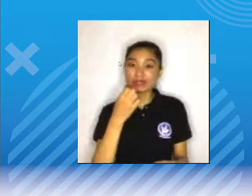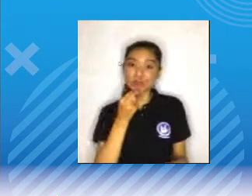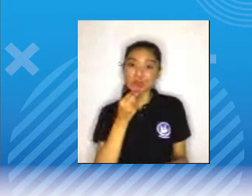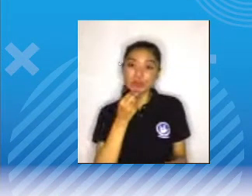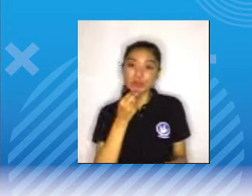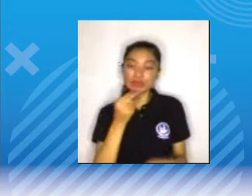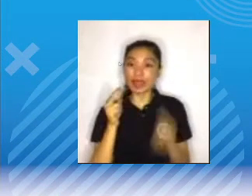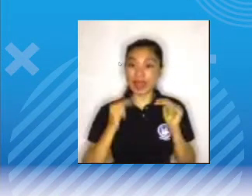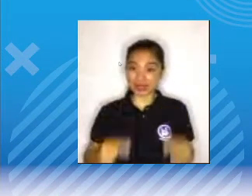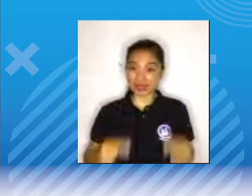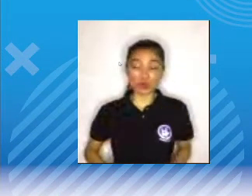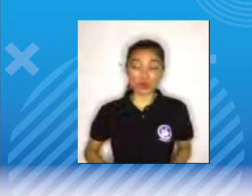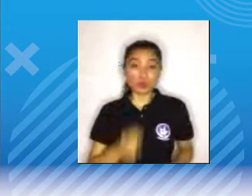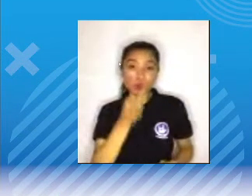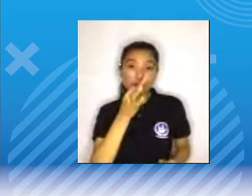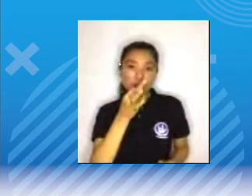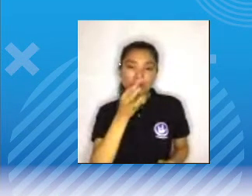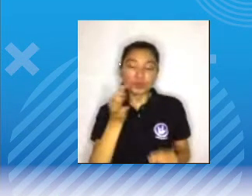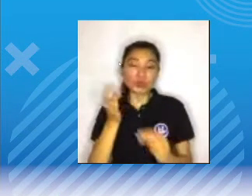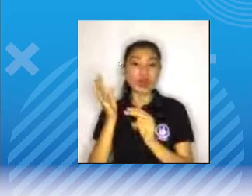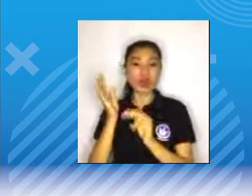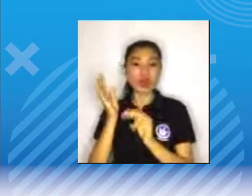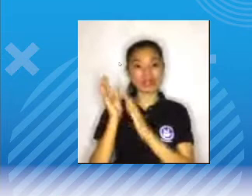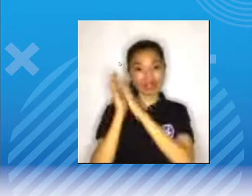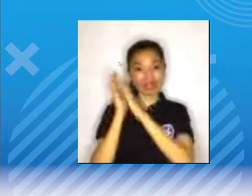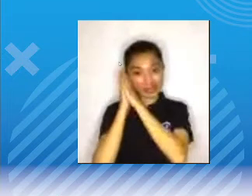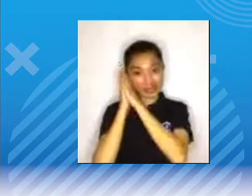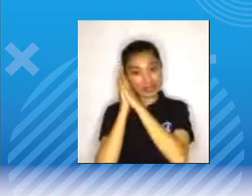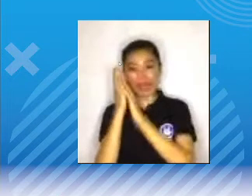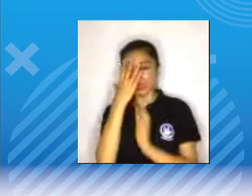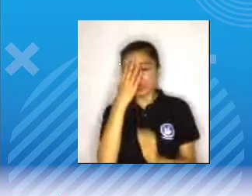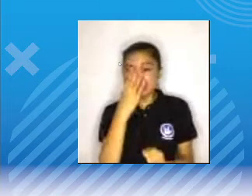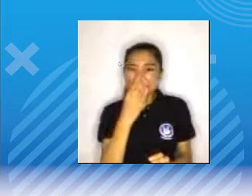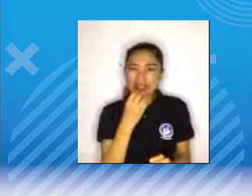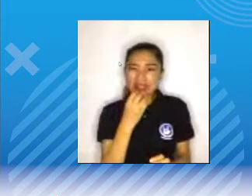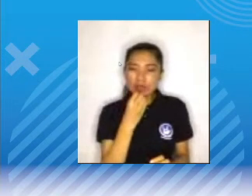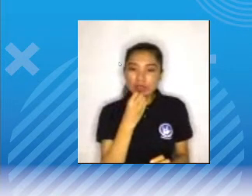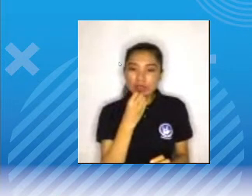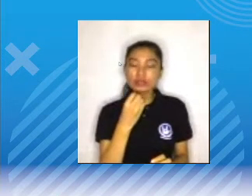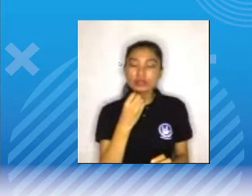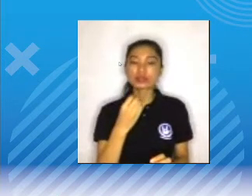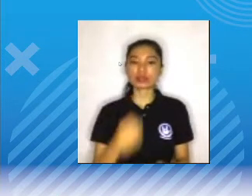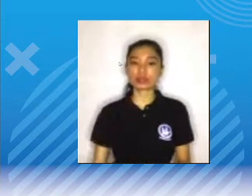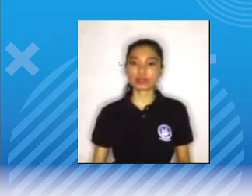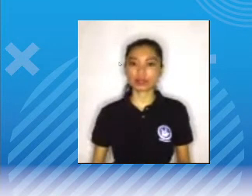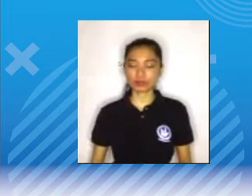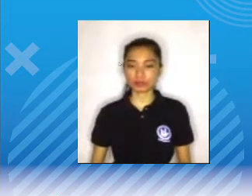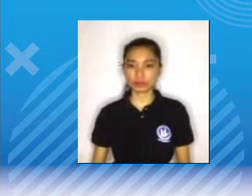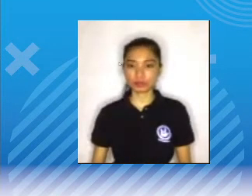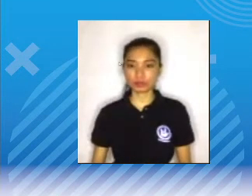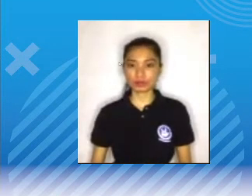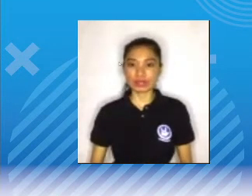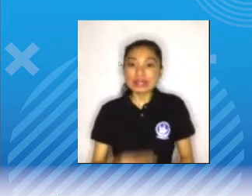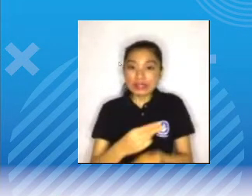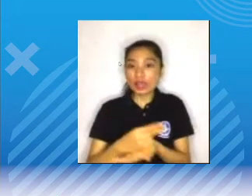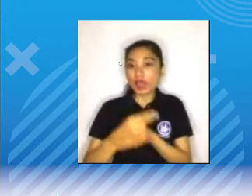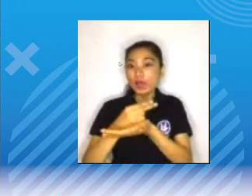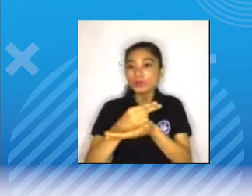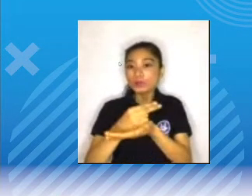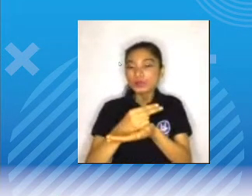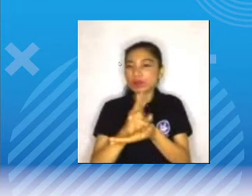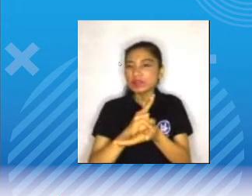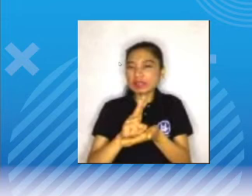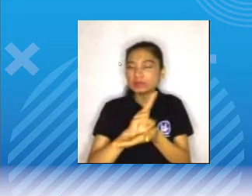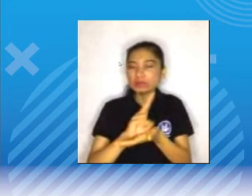to actually nourish and restore yourself versus magsuscroll lang tayo sa Facebook,